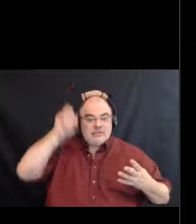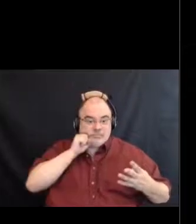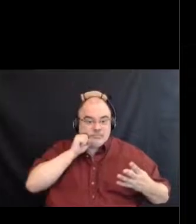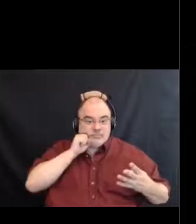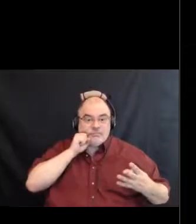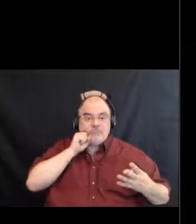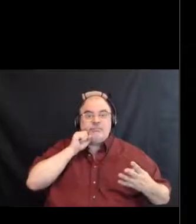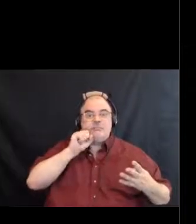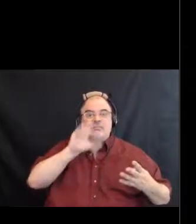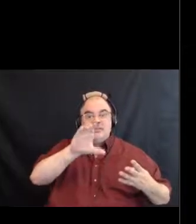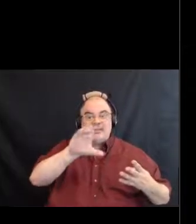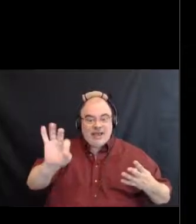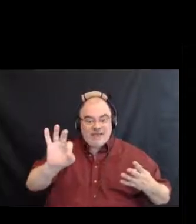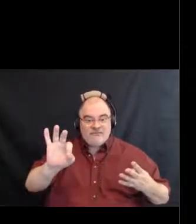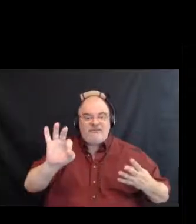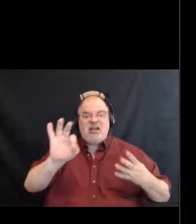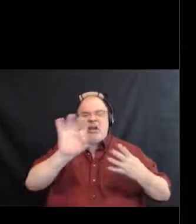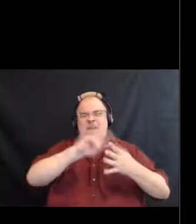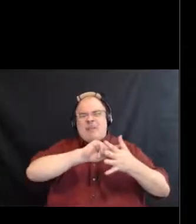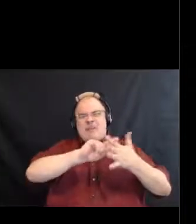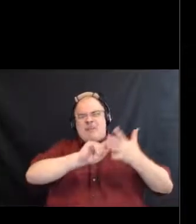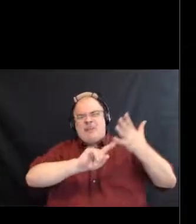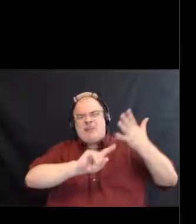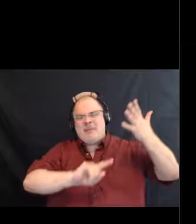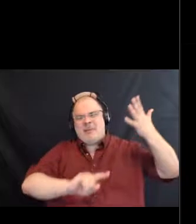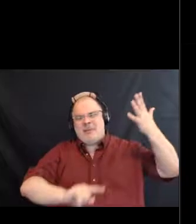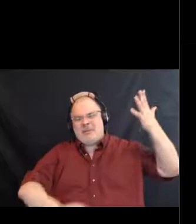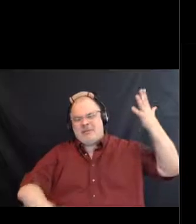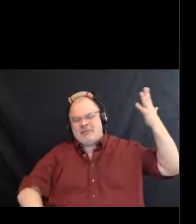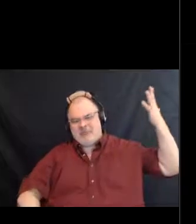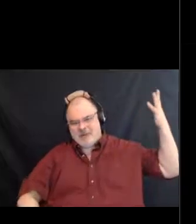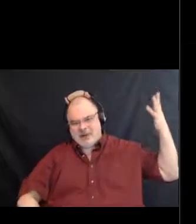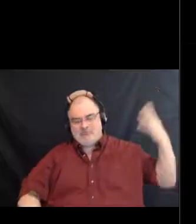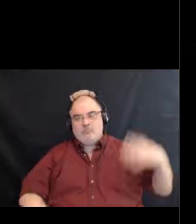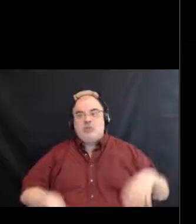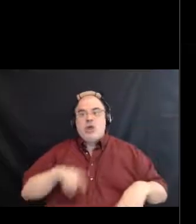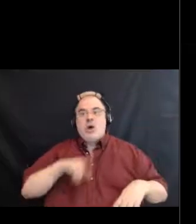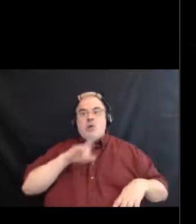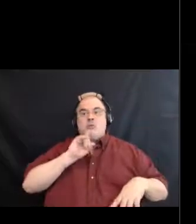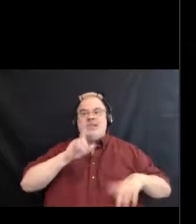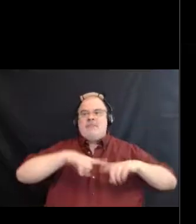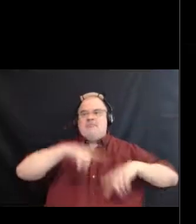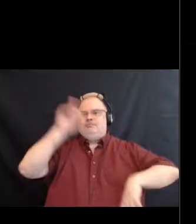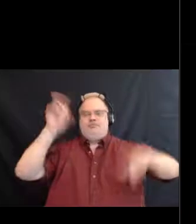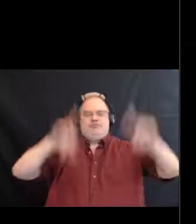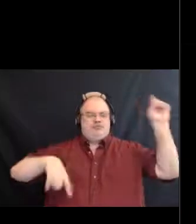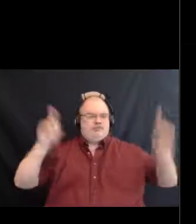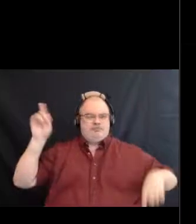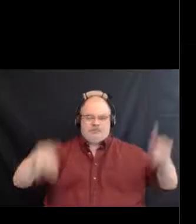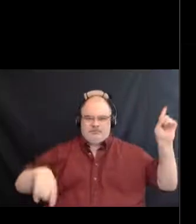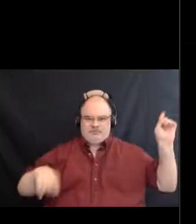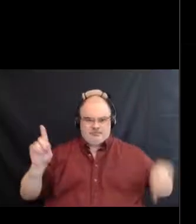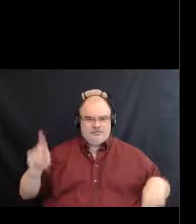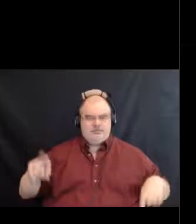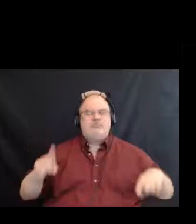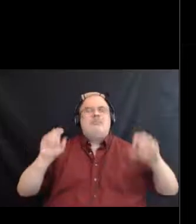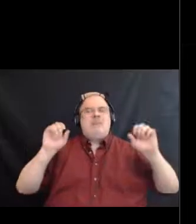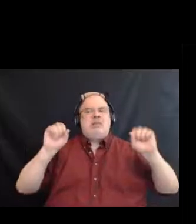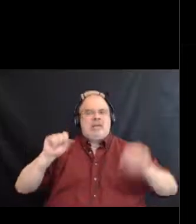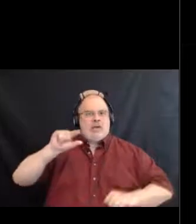fibrosis, and there's many, many more. And so it's a broad range of disabilities that qualify for an ABLE account.